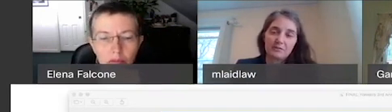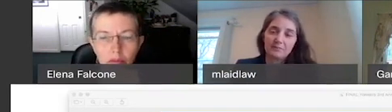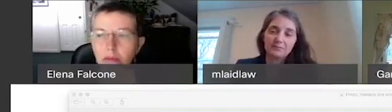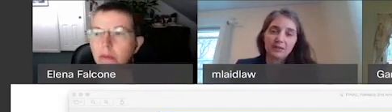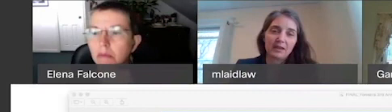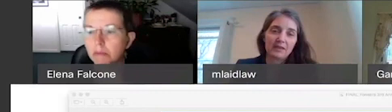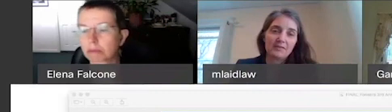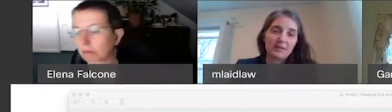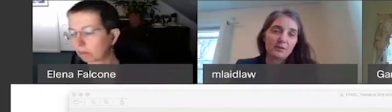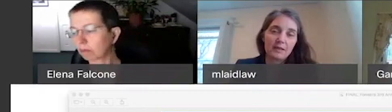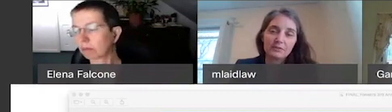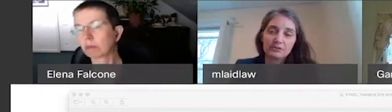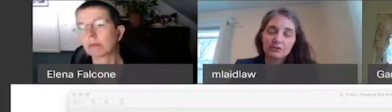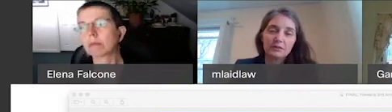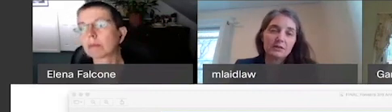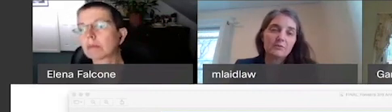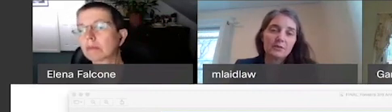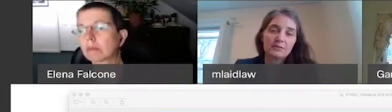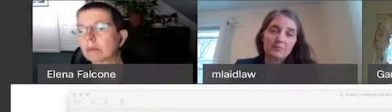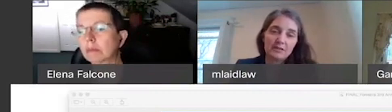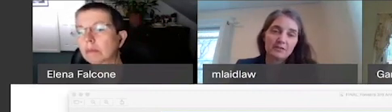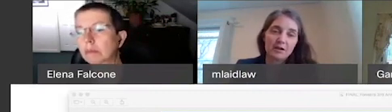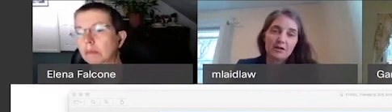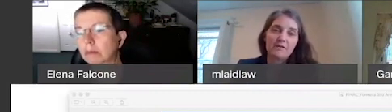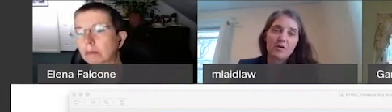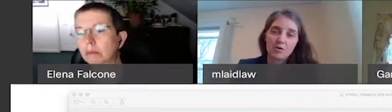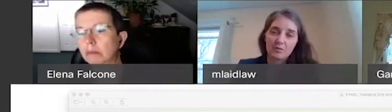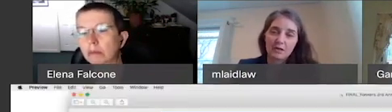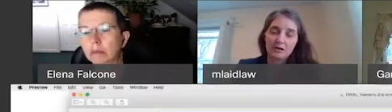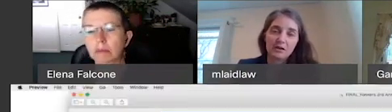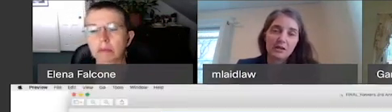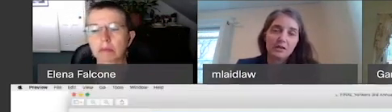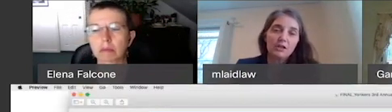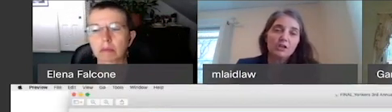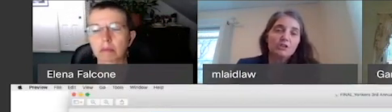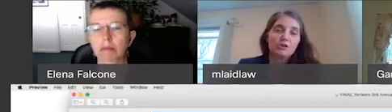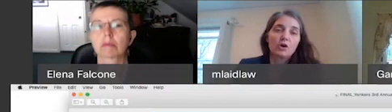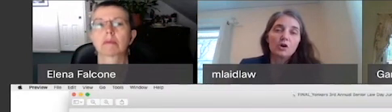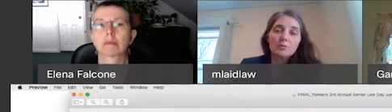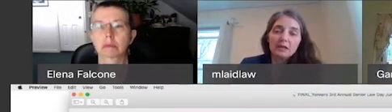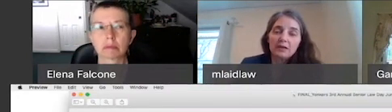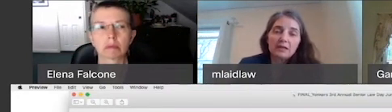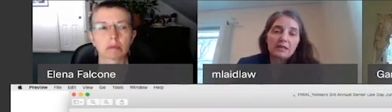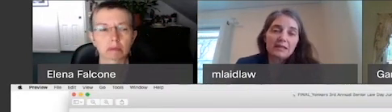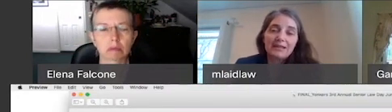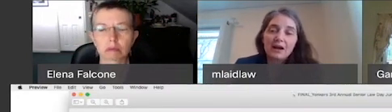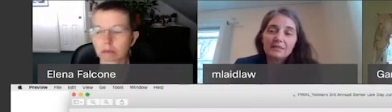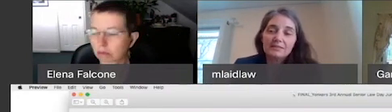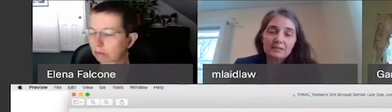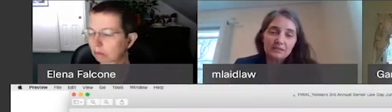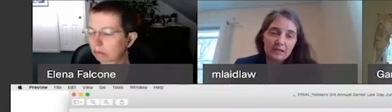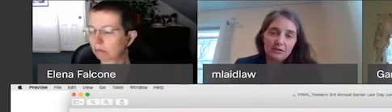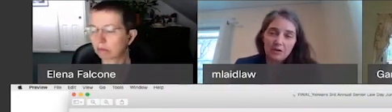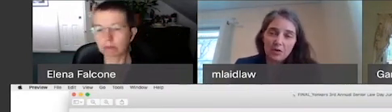them. And they were able to do it with the benefit of home care. So home care and getting